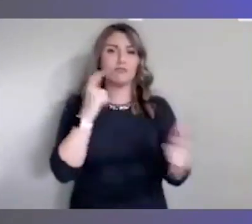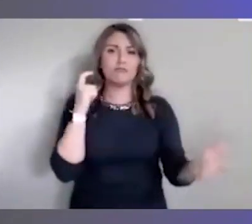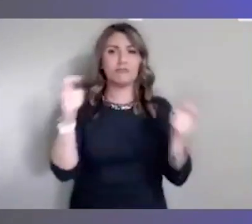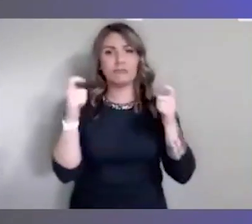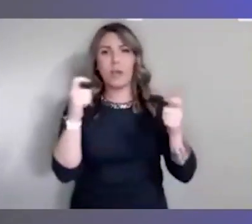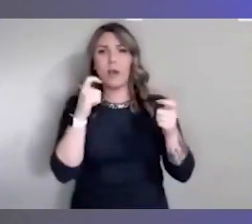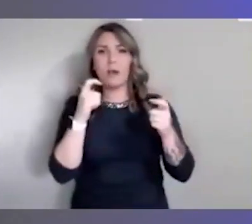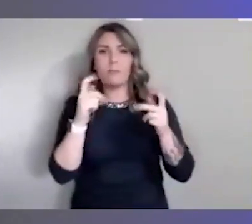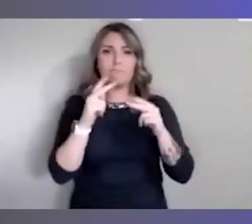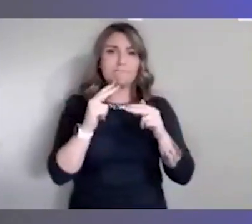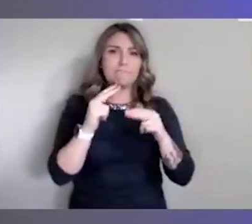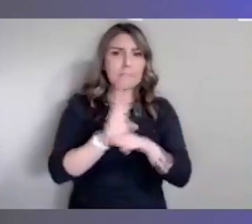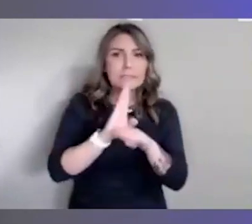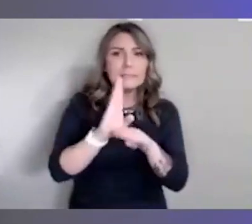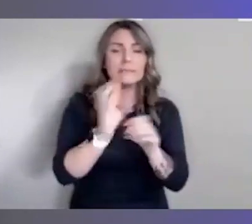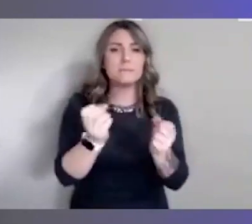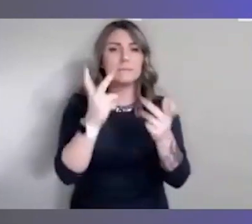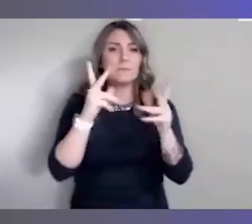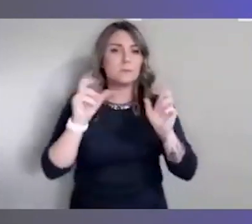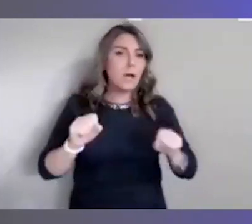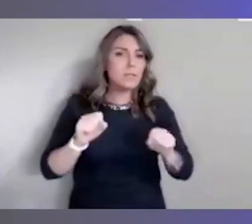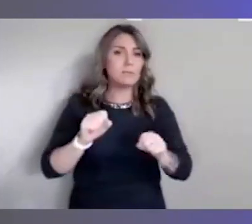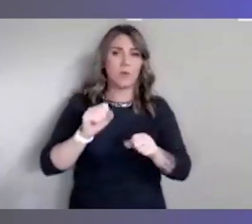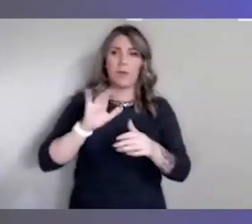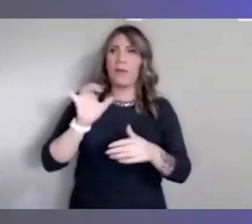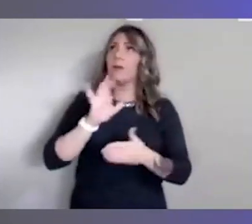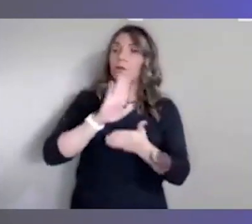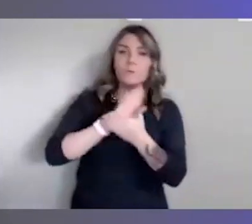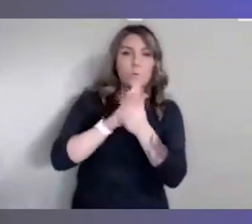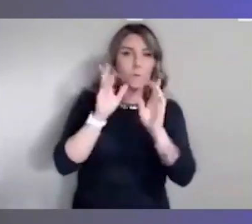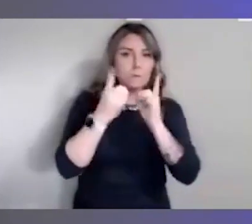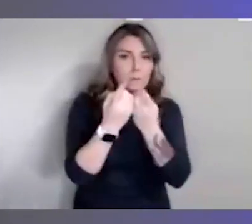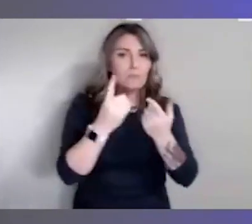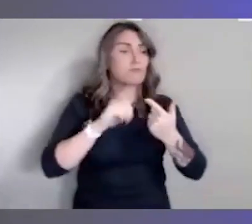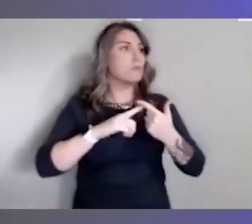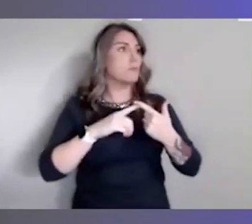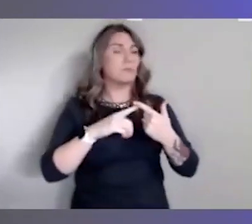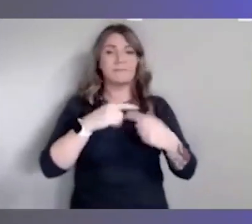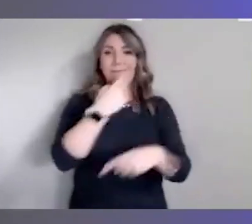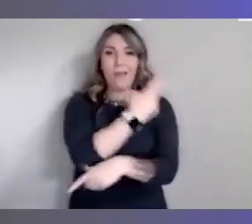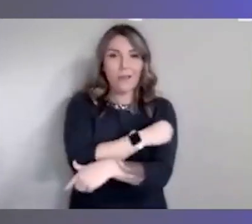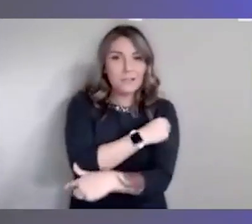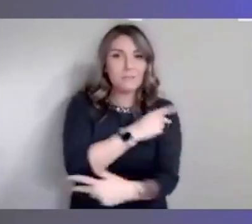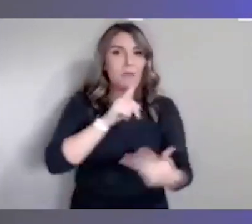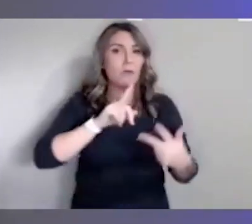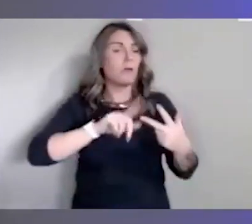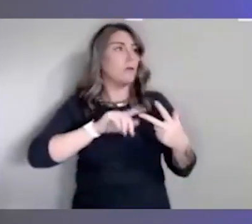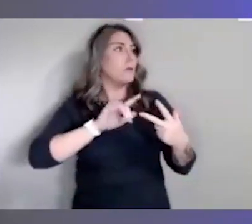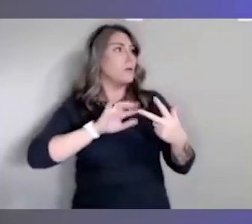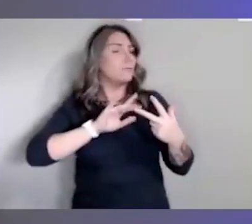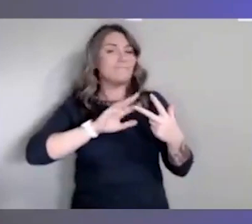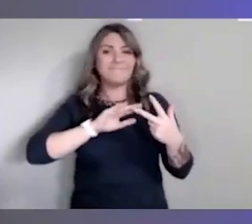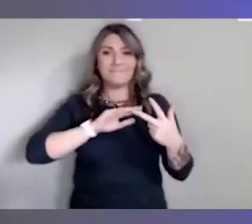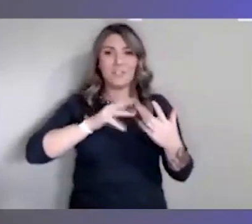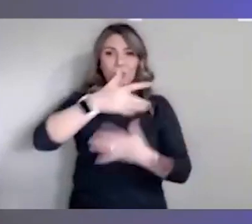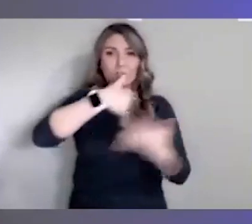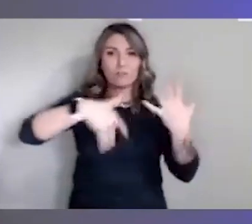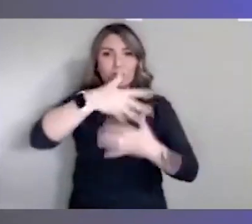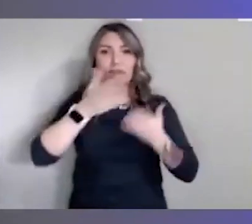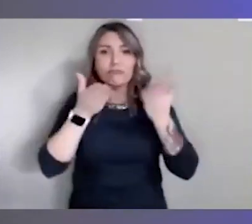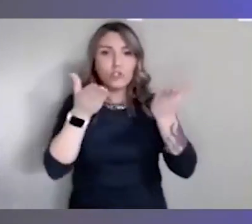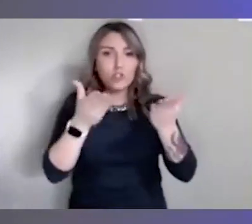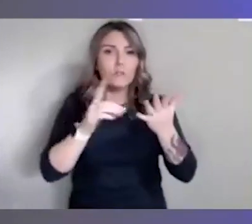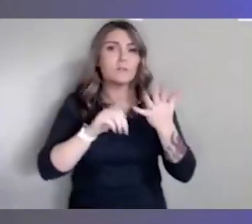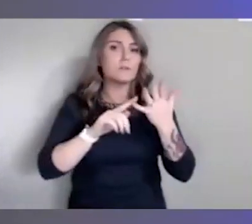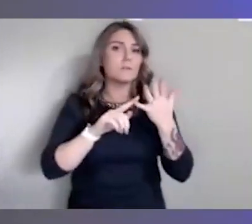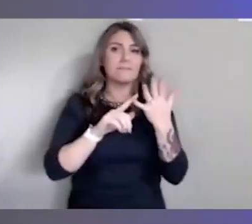could, the school districts, the hospitals, the social service providers, our emergency